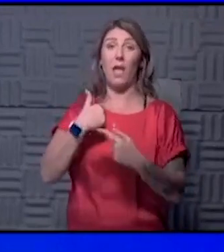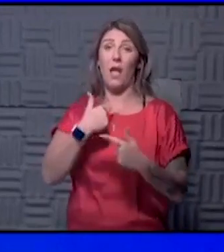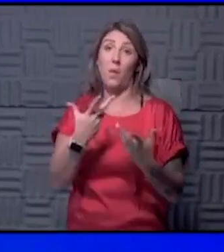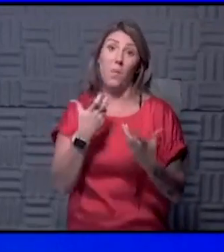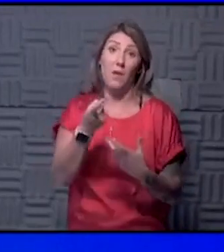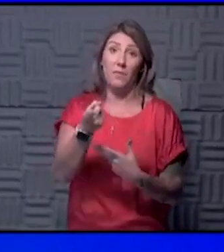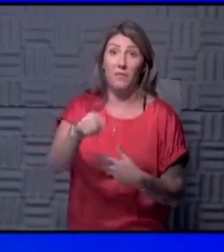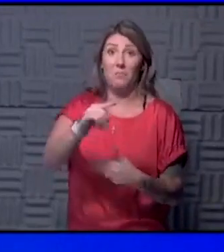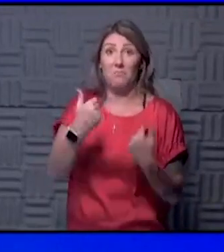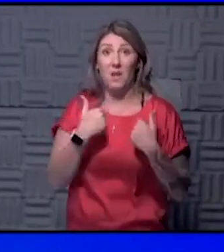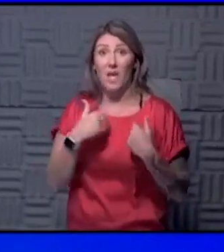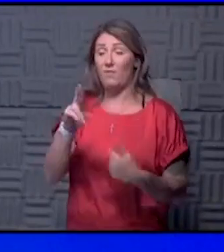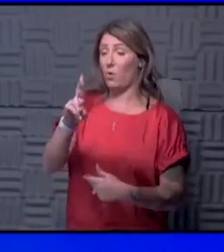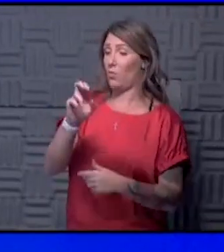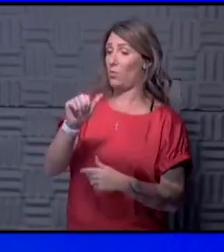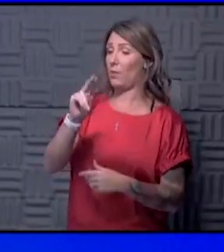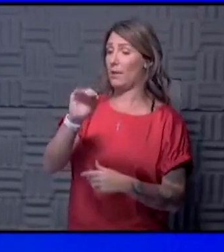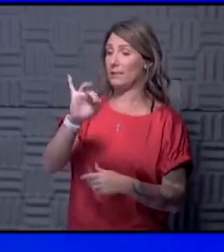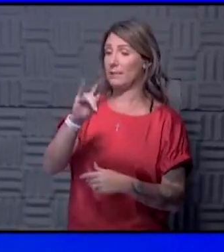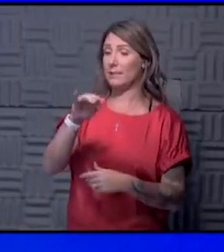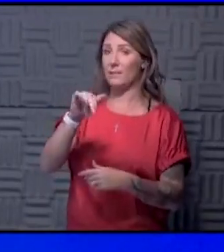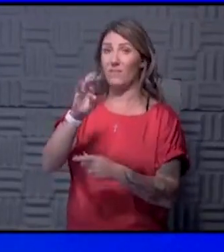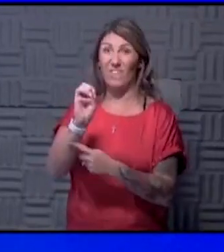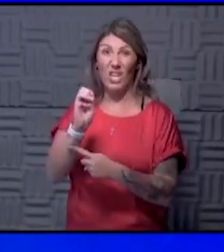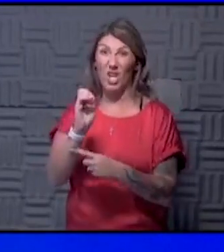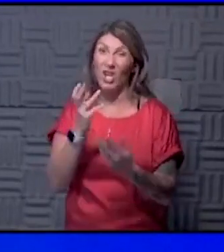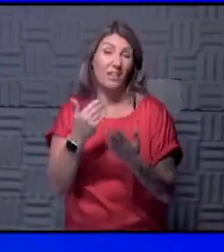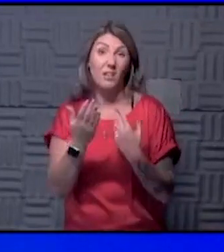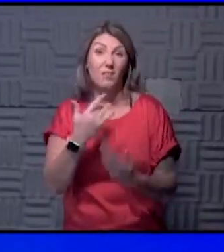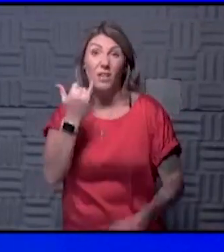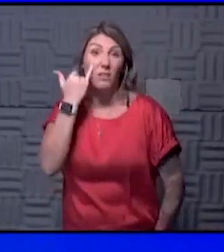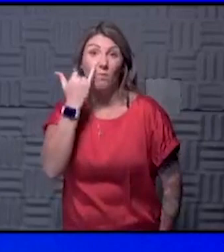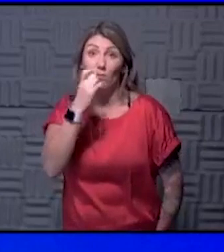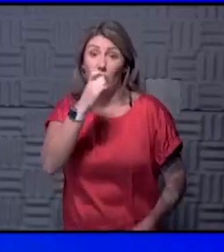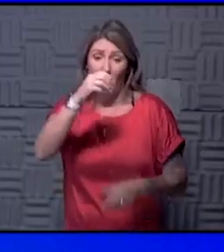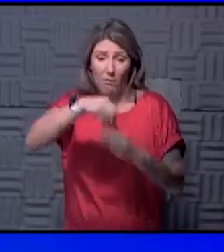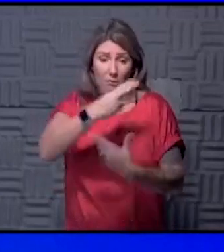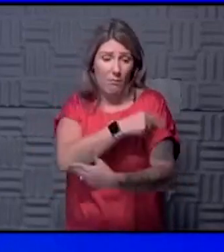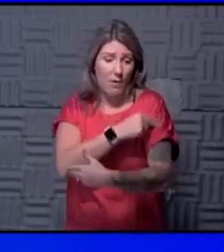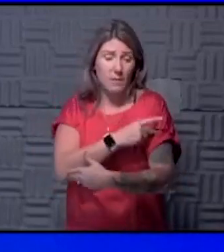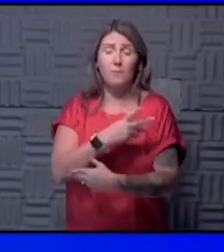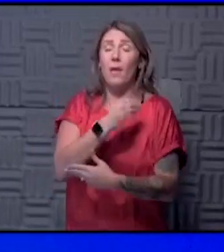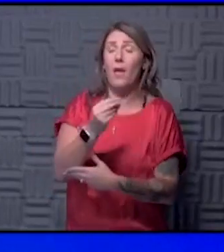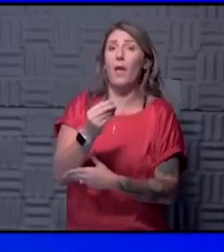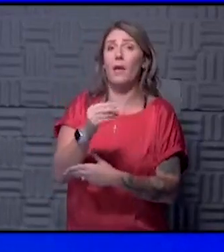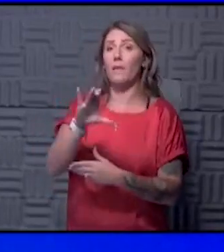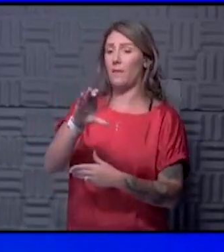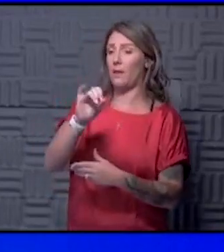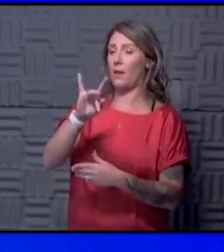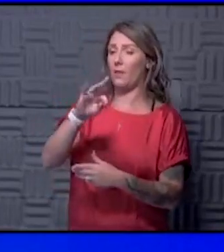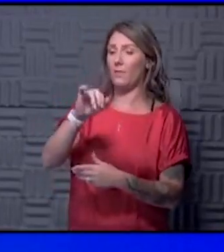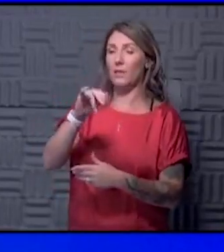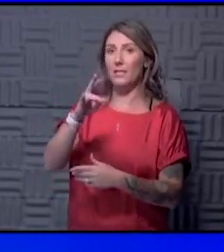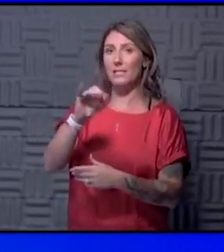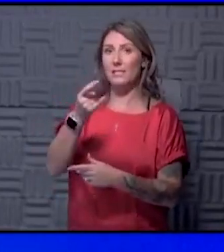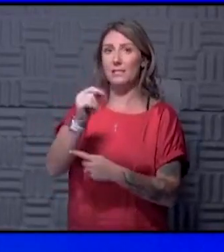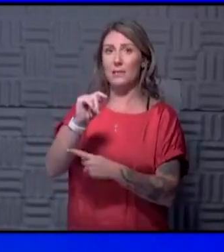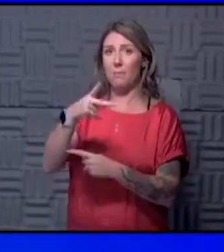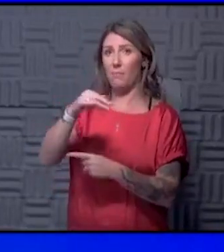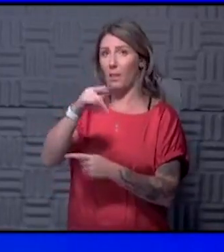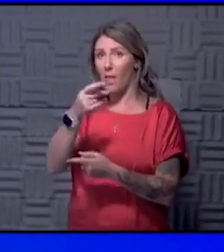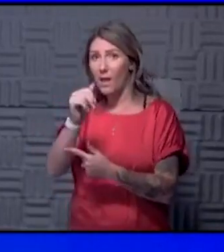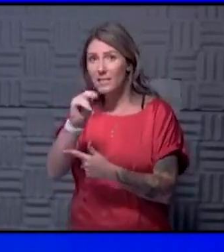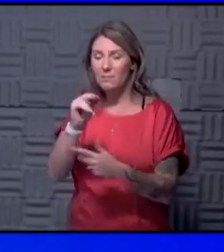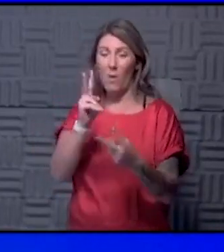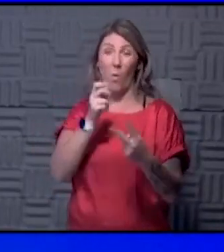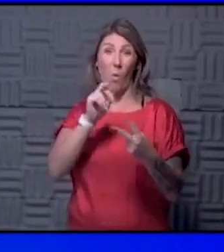remdesivir. Yep. And I would want them, even if they are not in the hospital, and I would want them to have either the convalescent plasma or the Eli Lilly product or this new Regeneron,